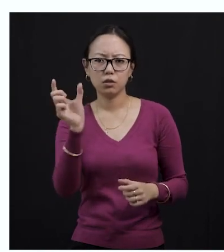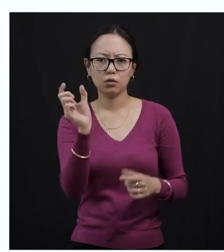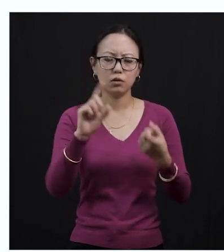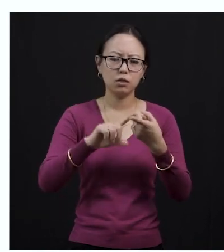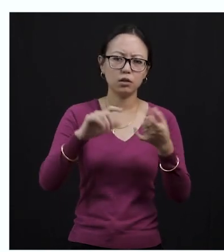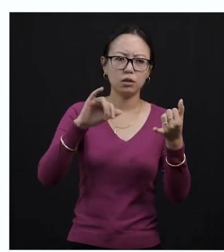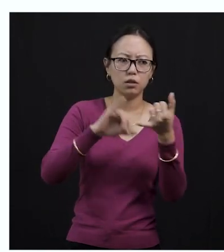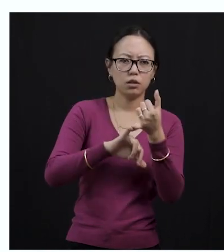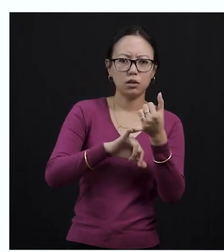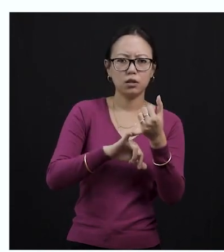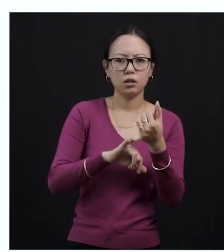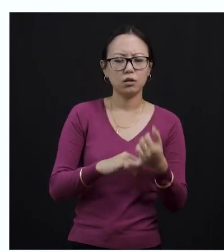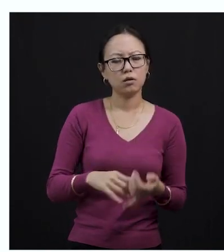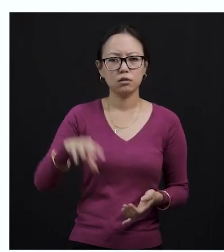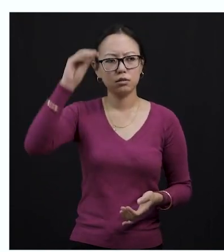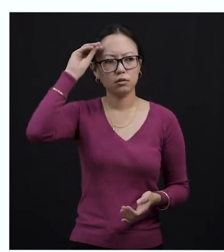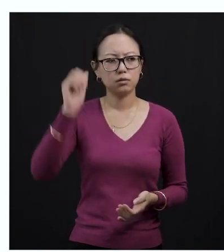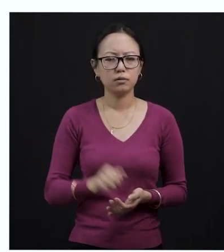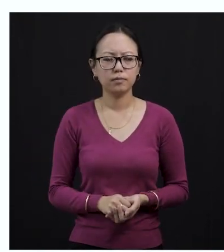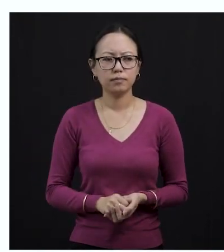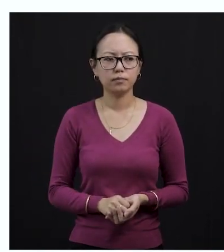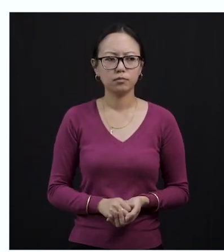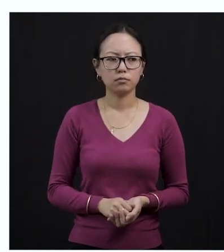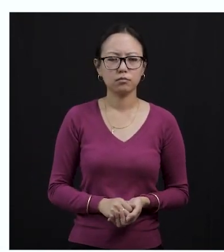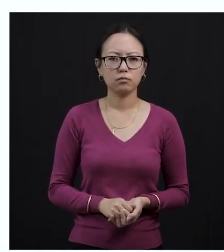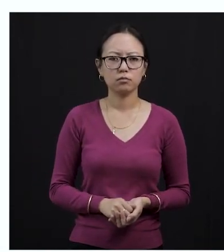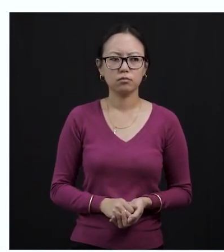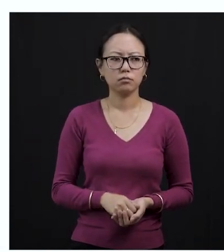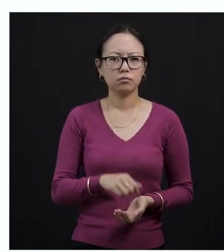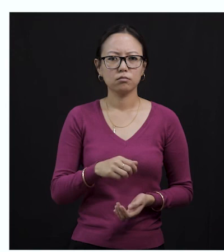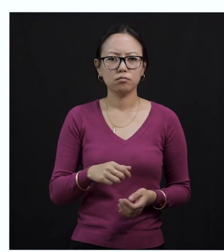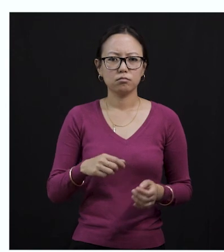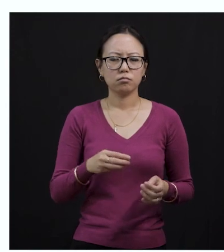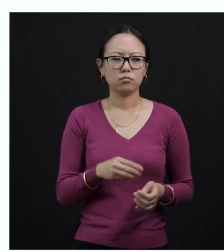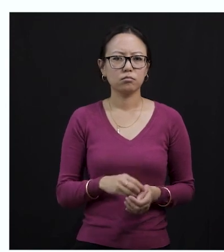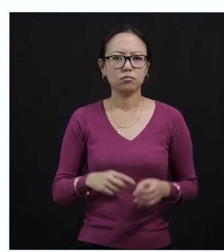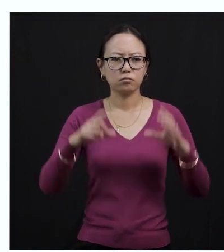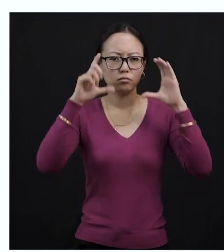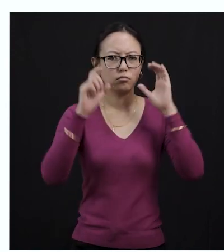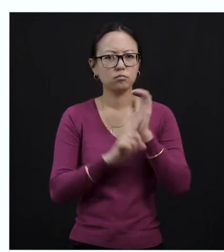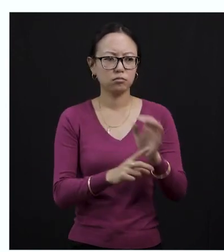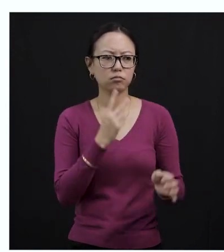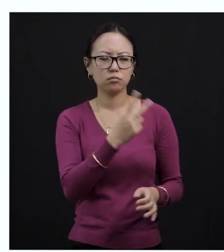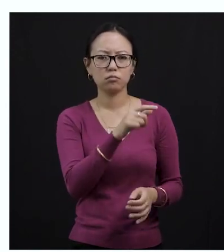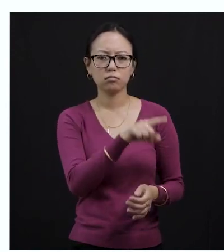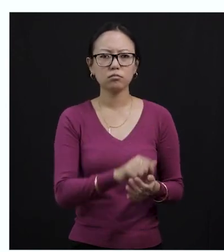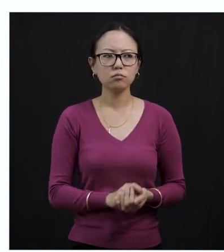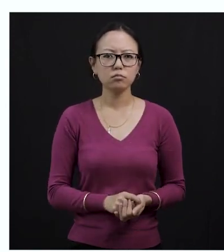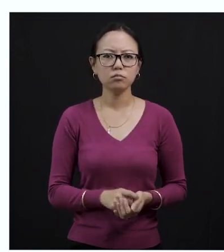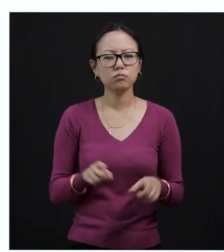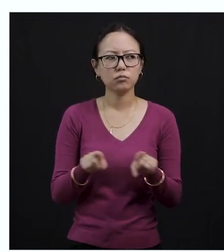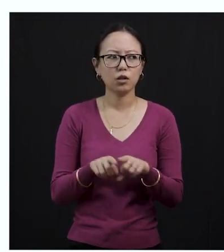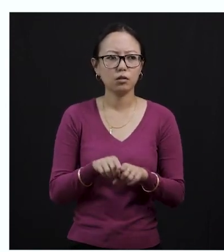right. Let's look at this example. I will explain more with this example. 1, 2. Now, if you look at